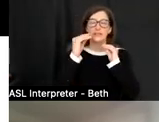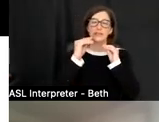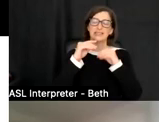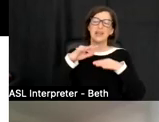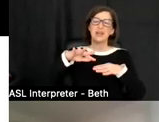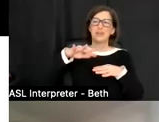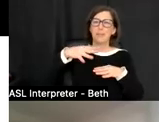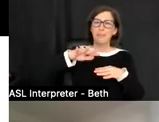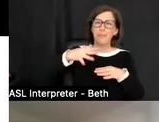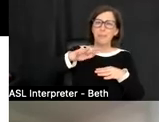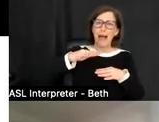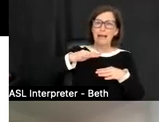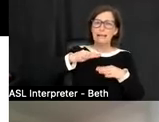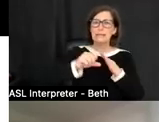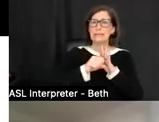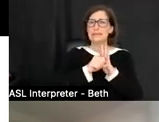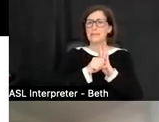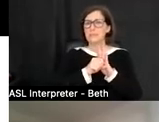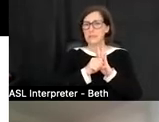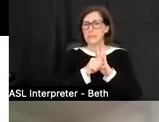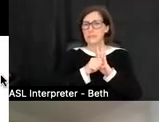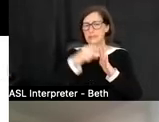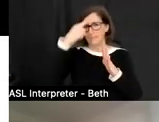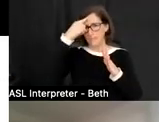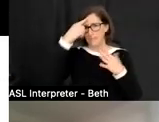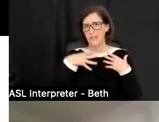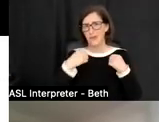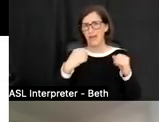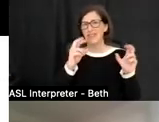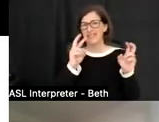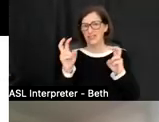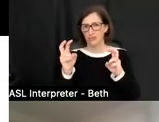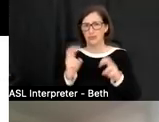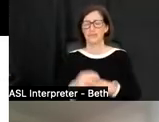mild symptoms, mild mental health conditions,